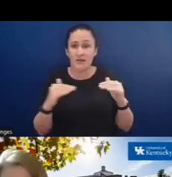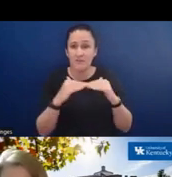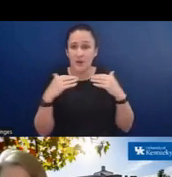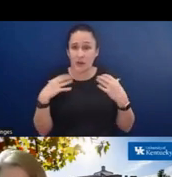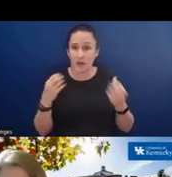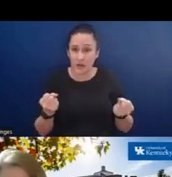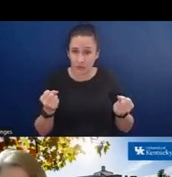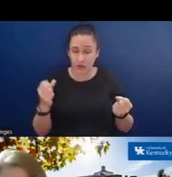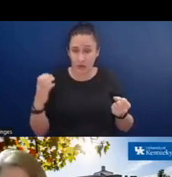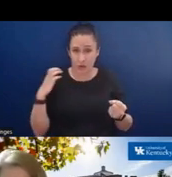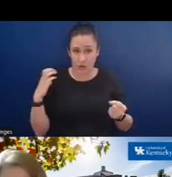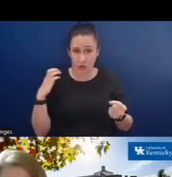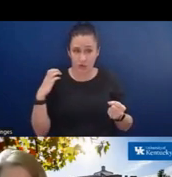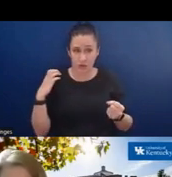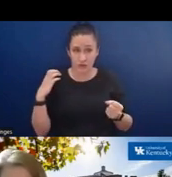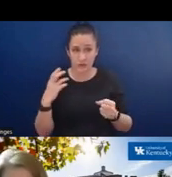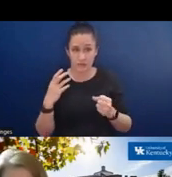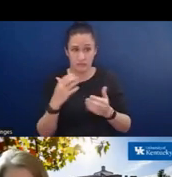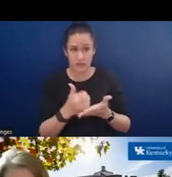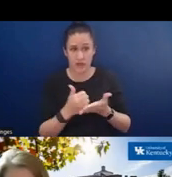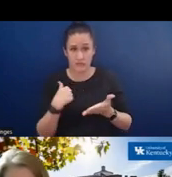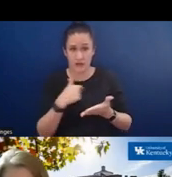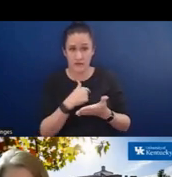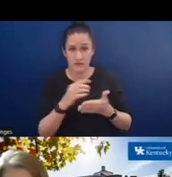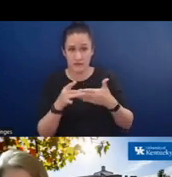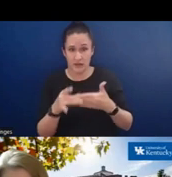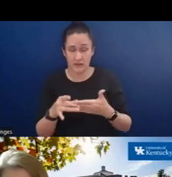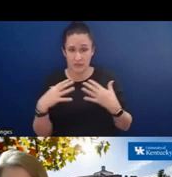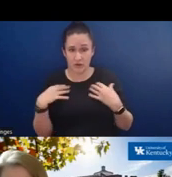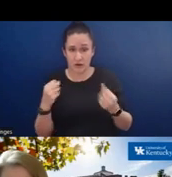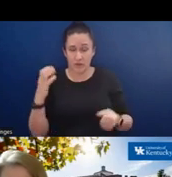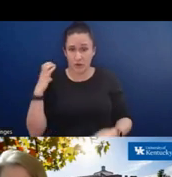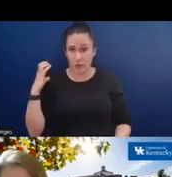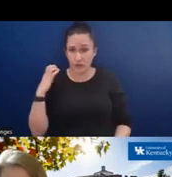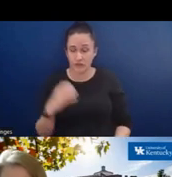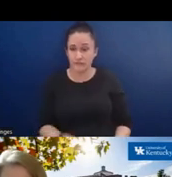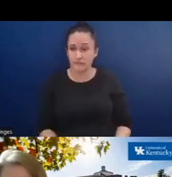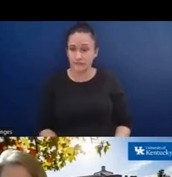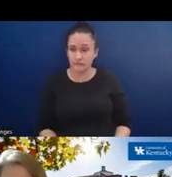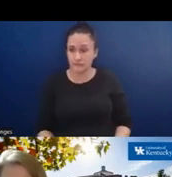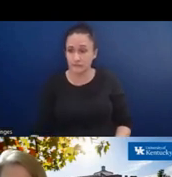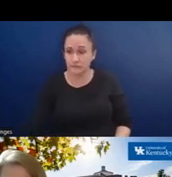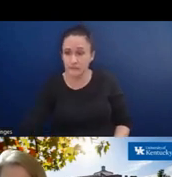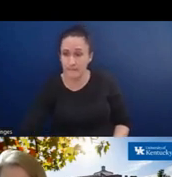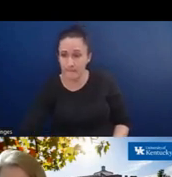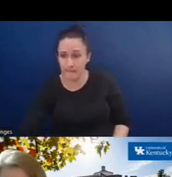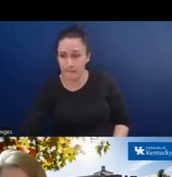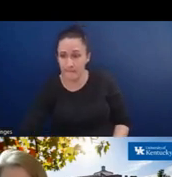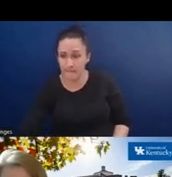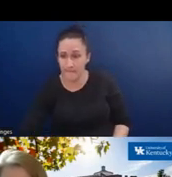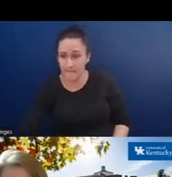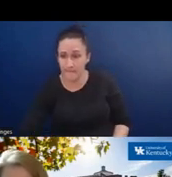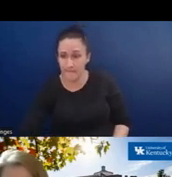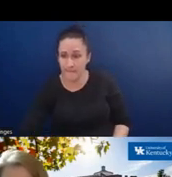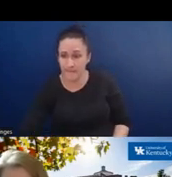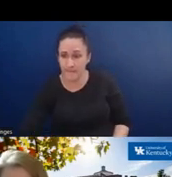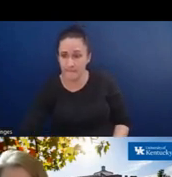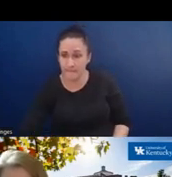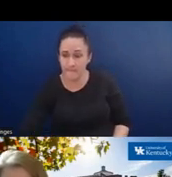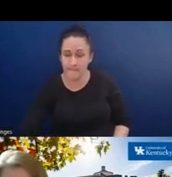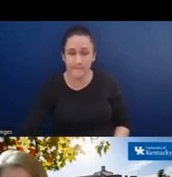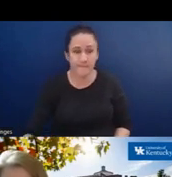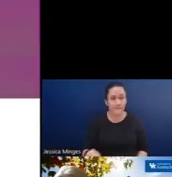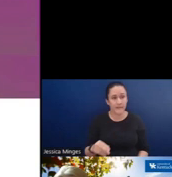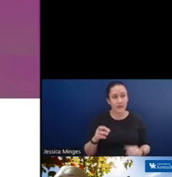low scored items to also help guide recovery coaching. So really quickly, and I hope that you have a copy of this, and my